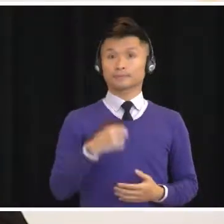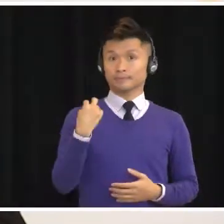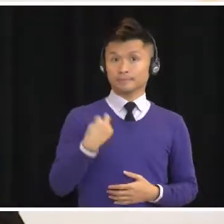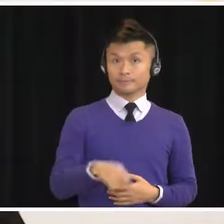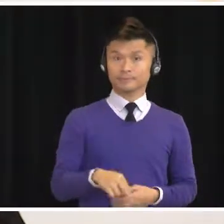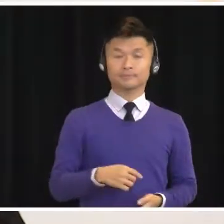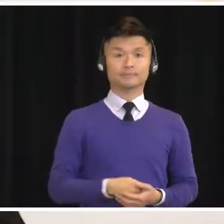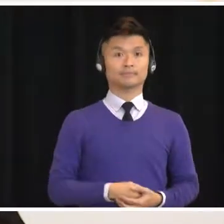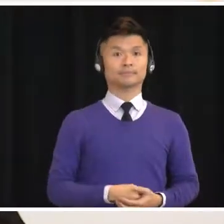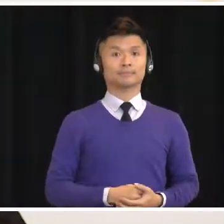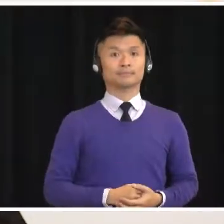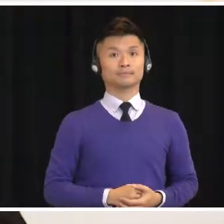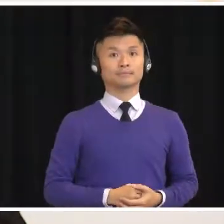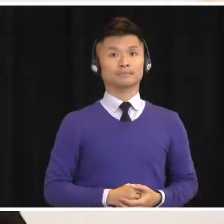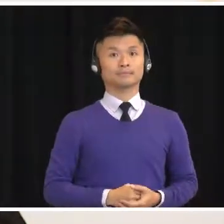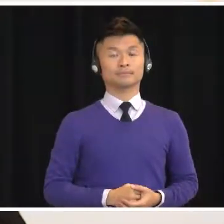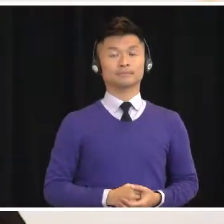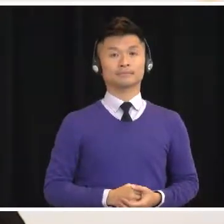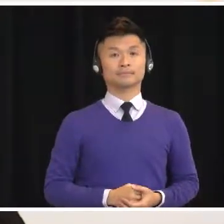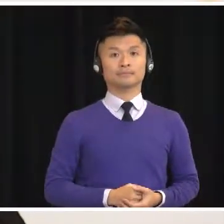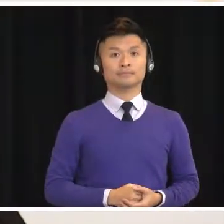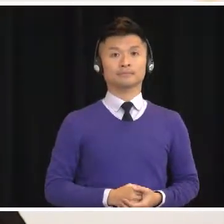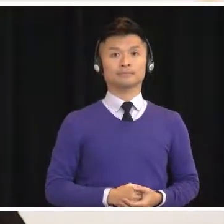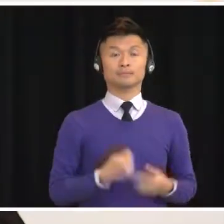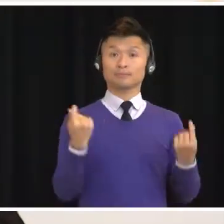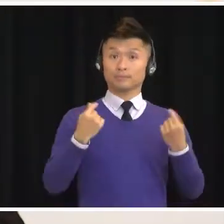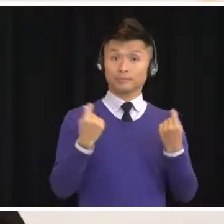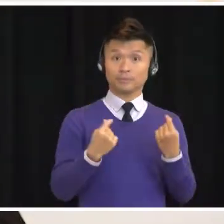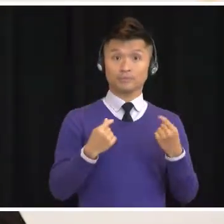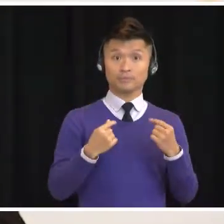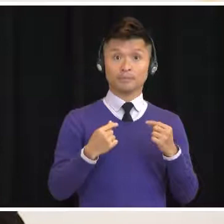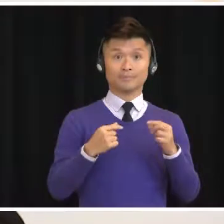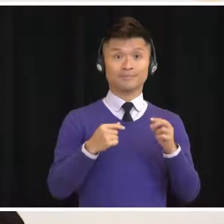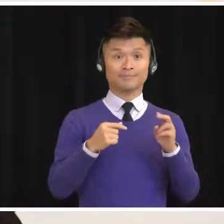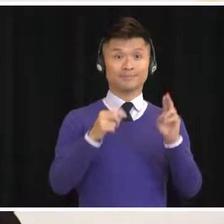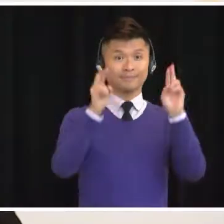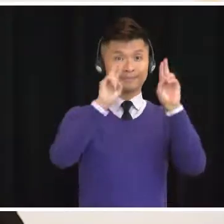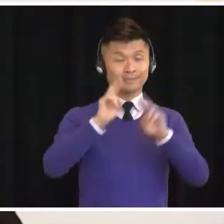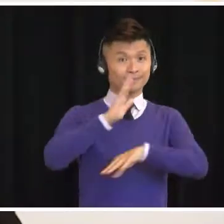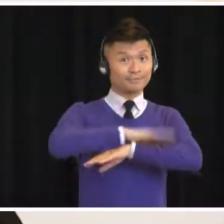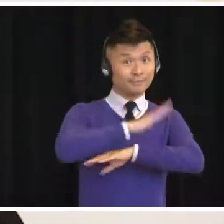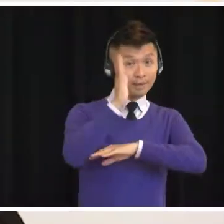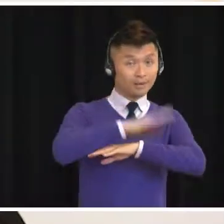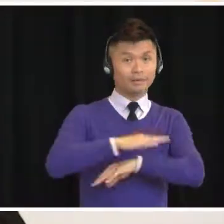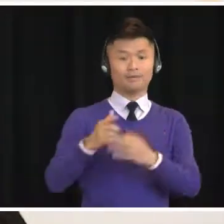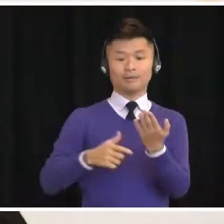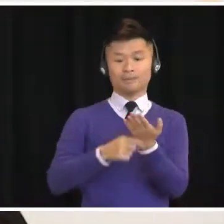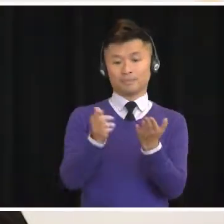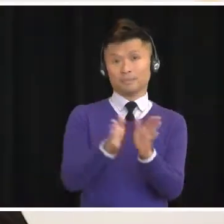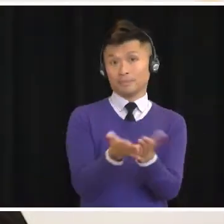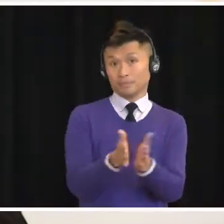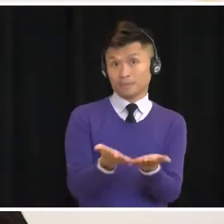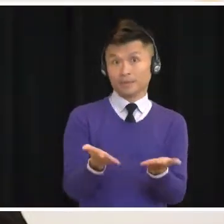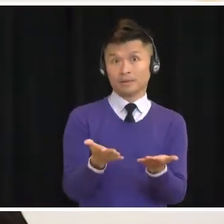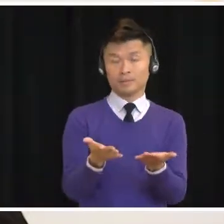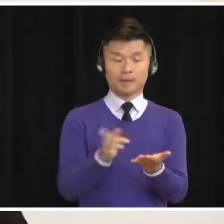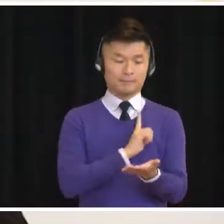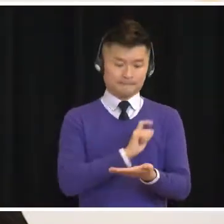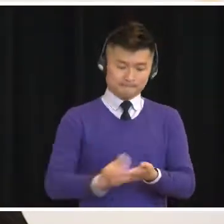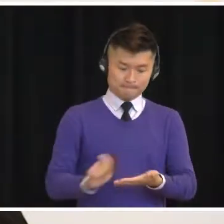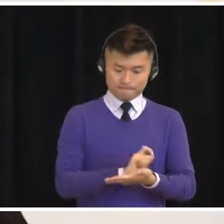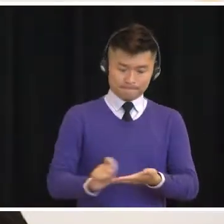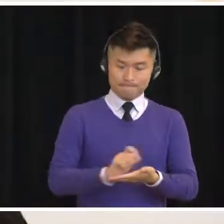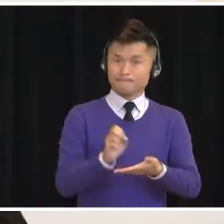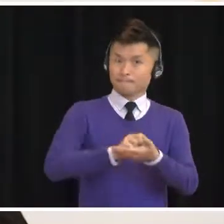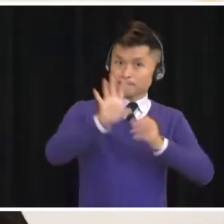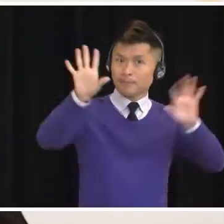And I would like to go back to the best interest of the child with regard to the ages.